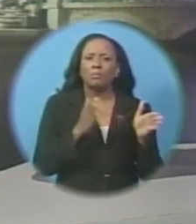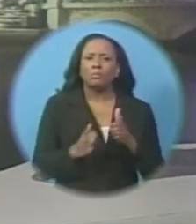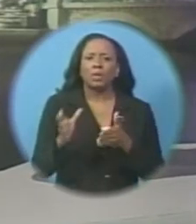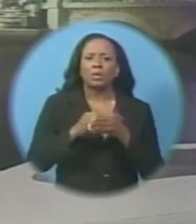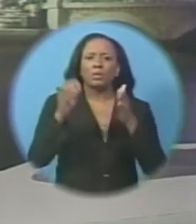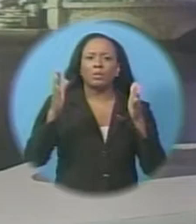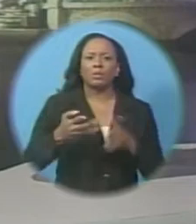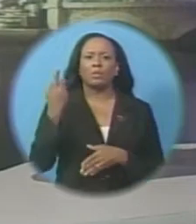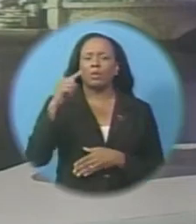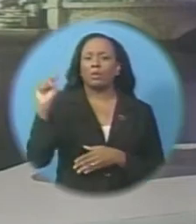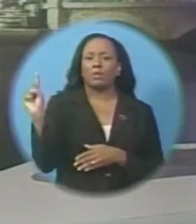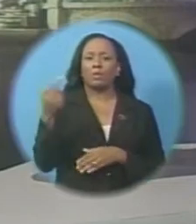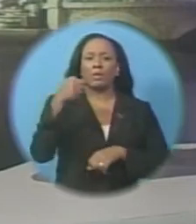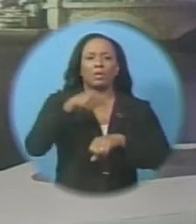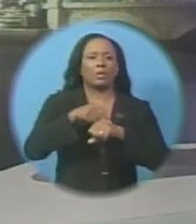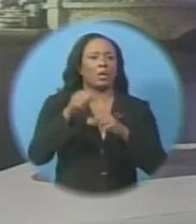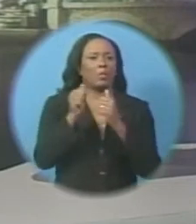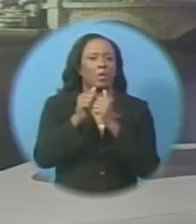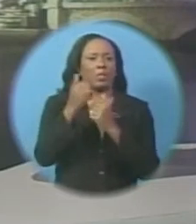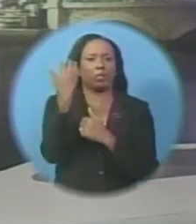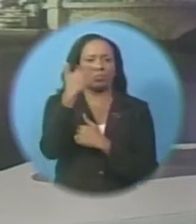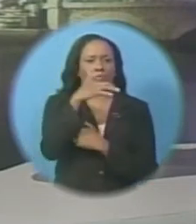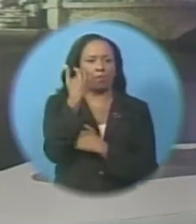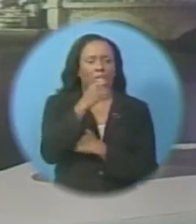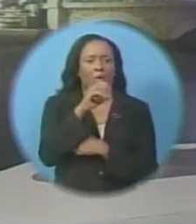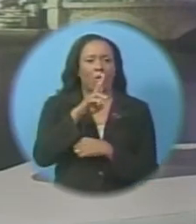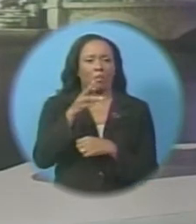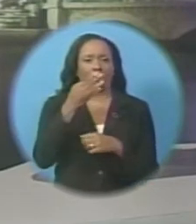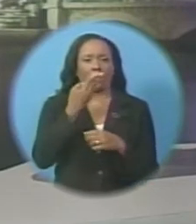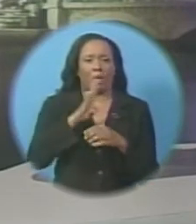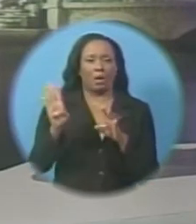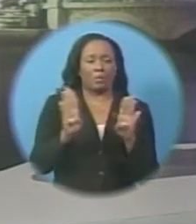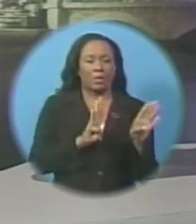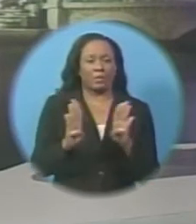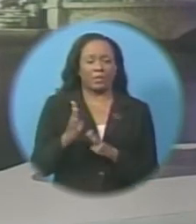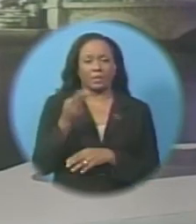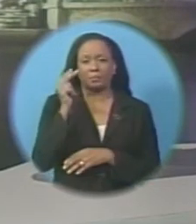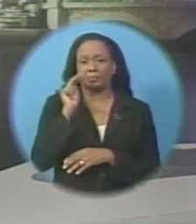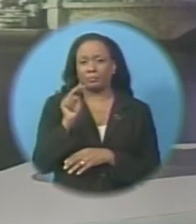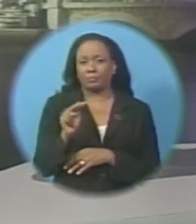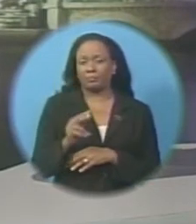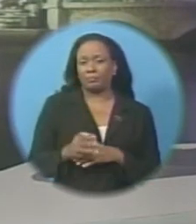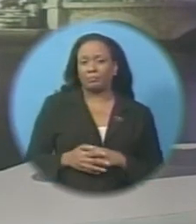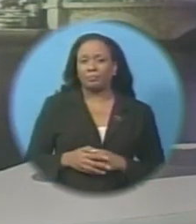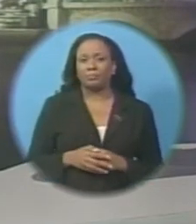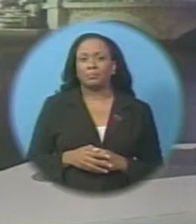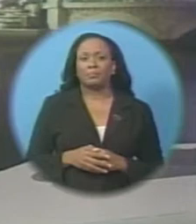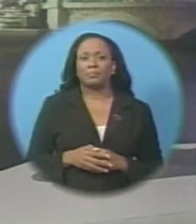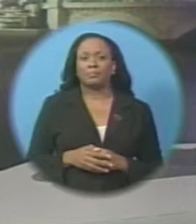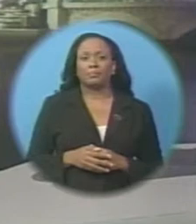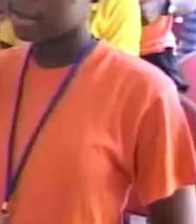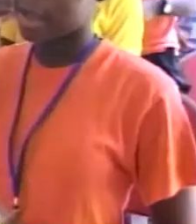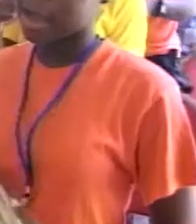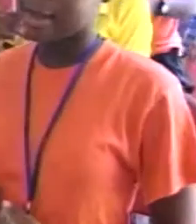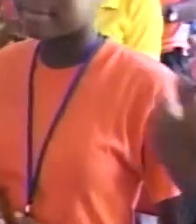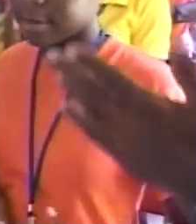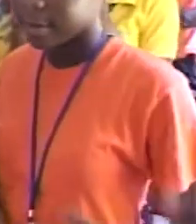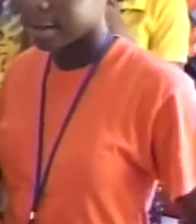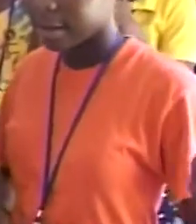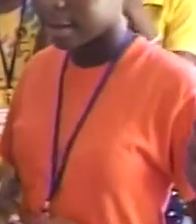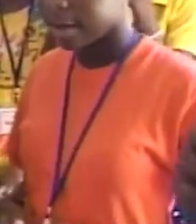their first encounter with drugs or deviant behavior. Denise Blackman tells us more.